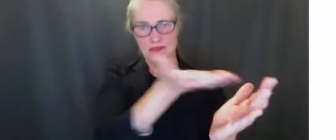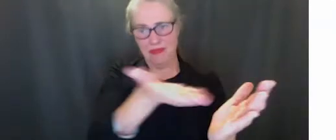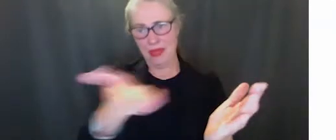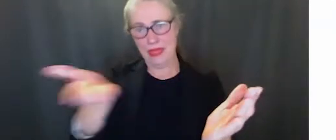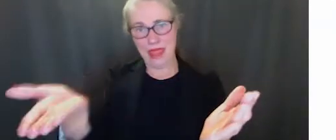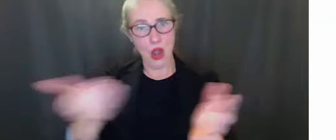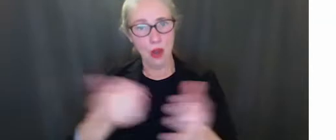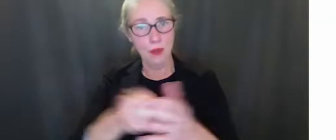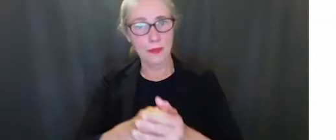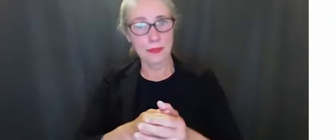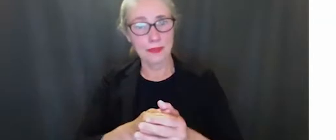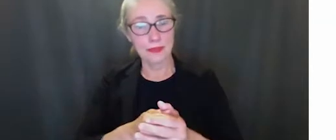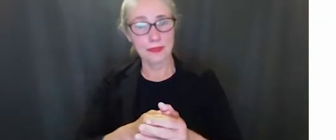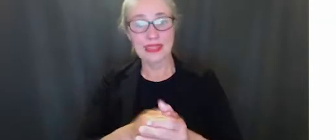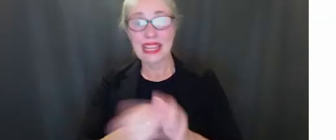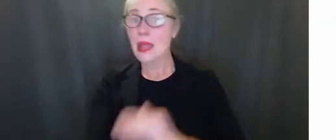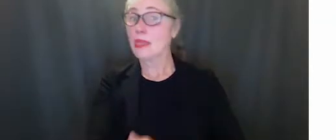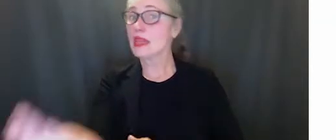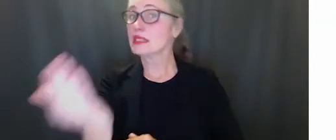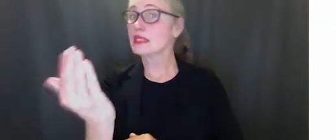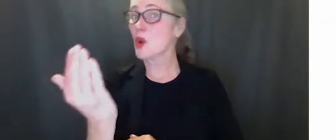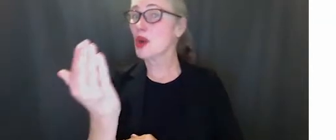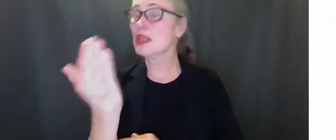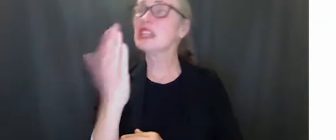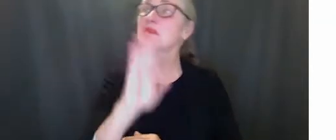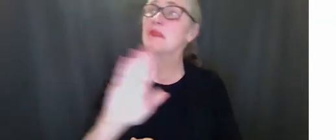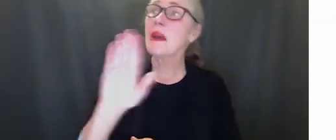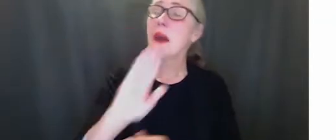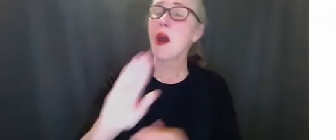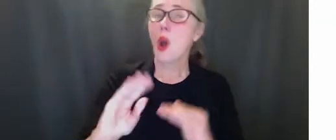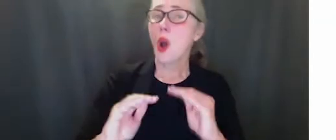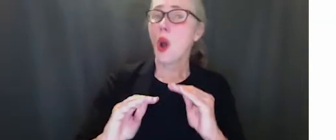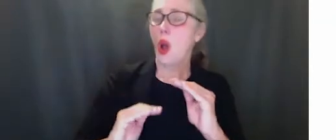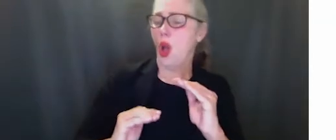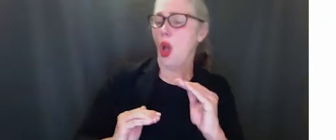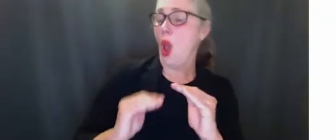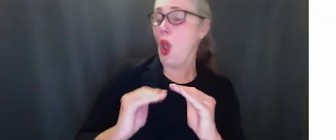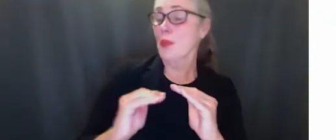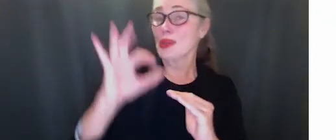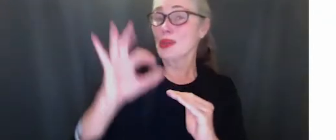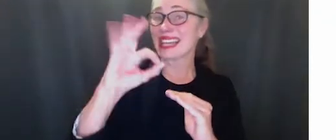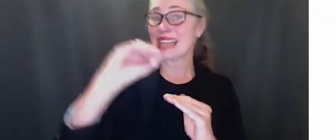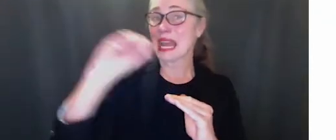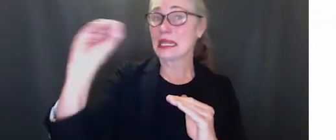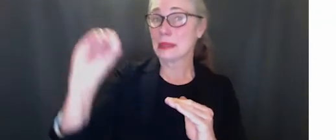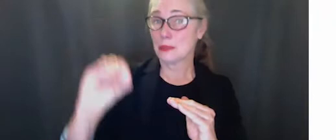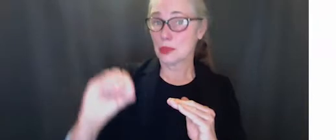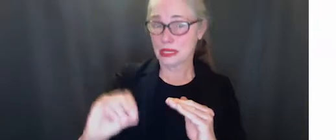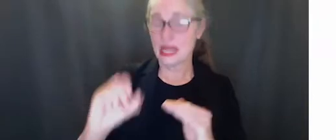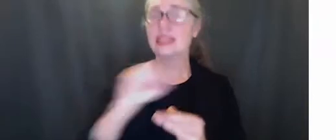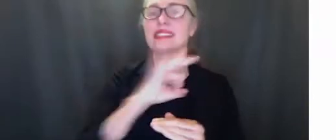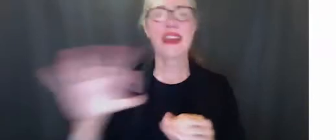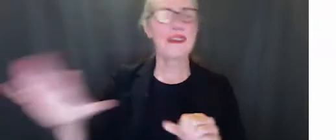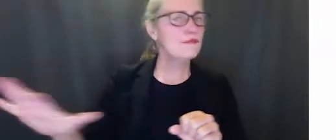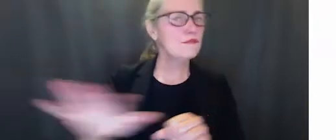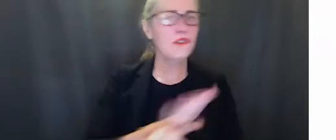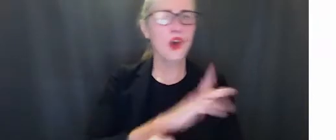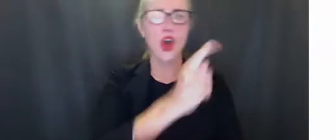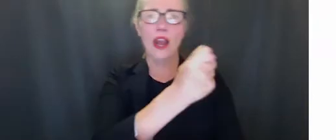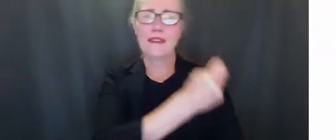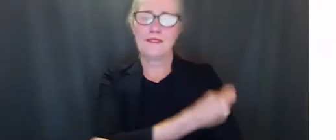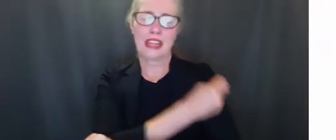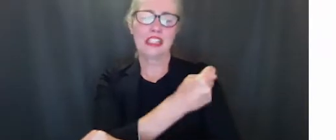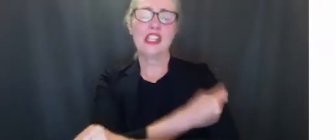morning, nearly 90% of our staff had their full vaccination